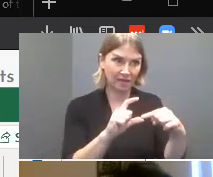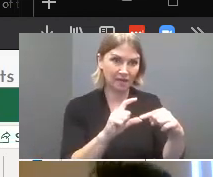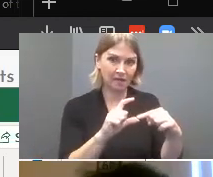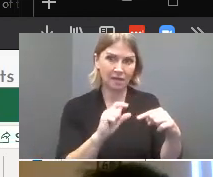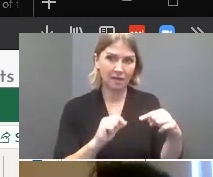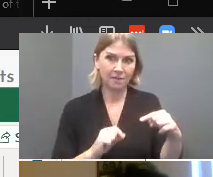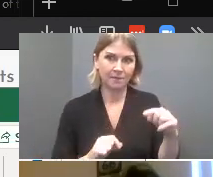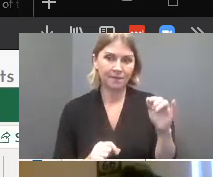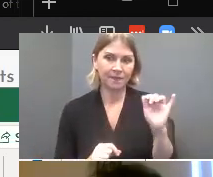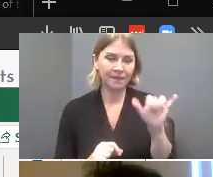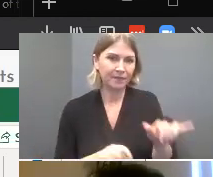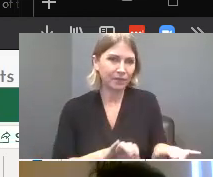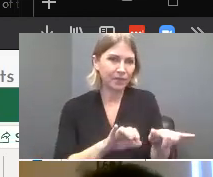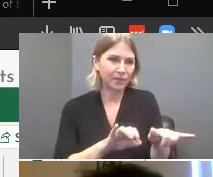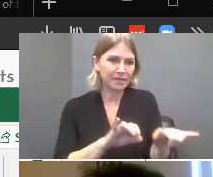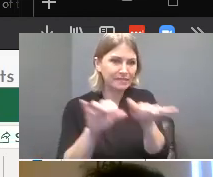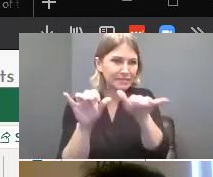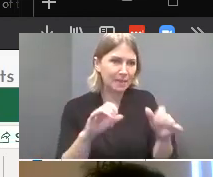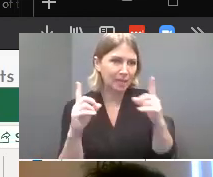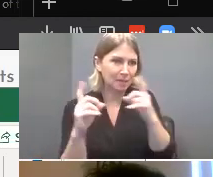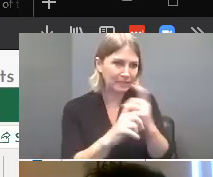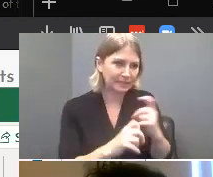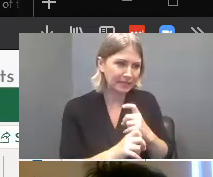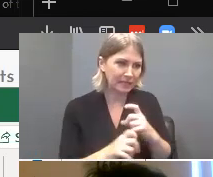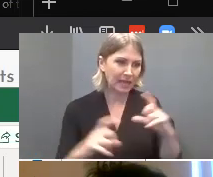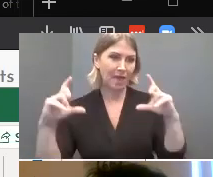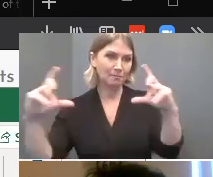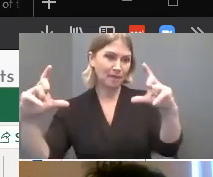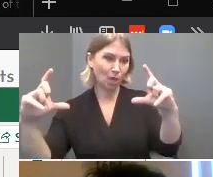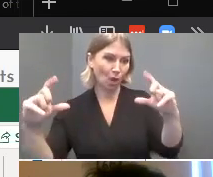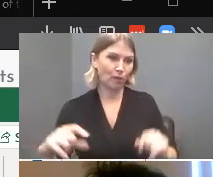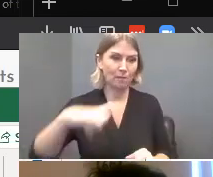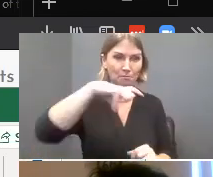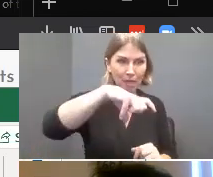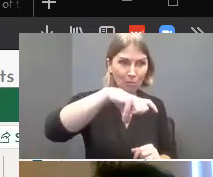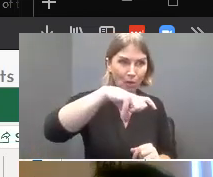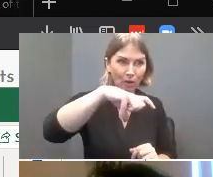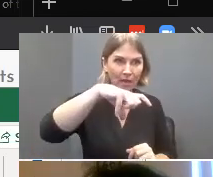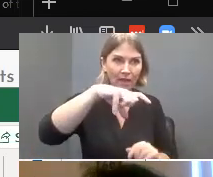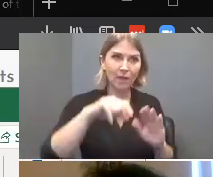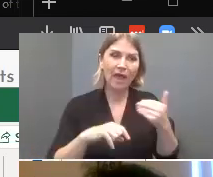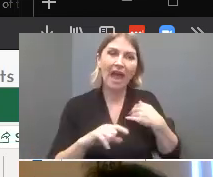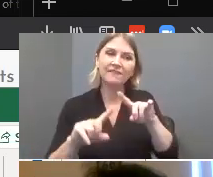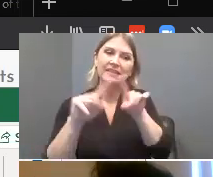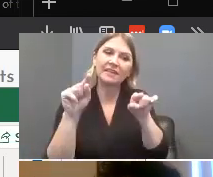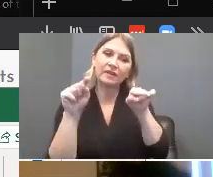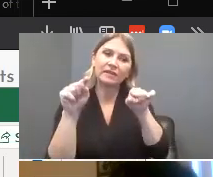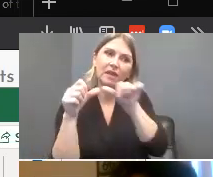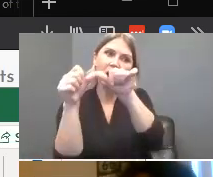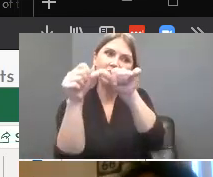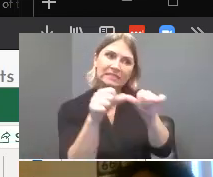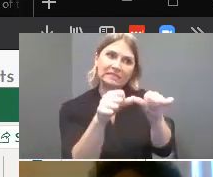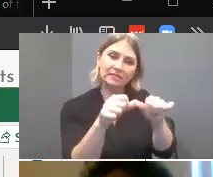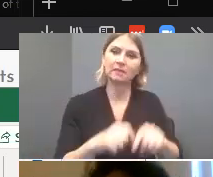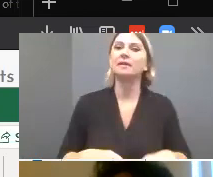with the big O and big omega, they will be accompanied by very different constants.